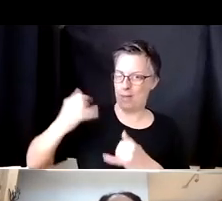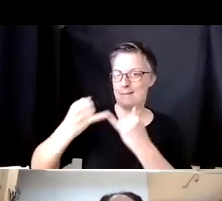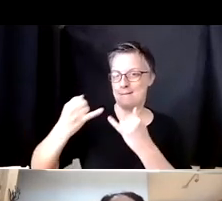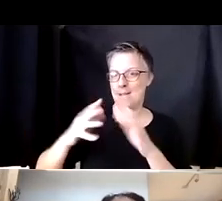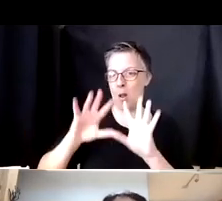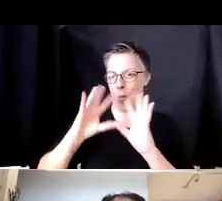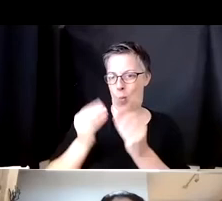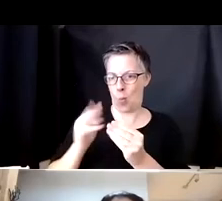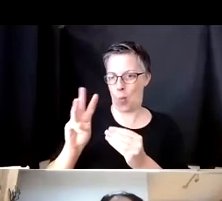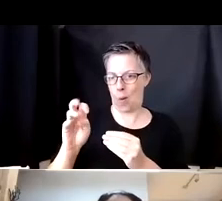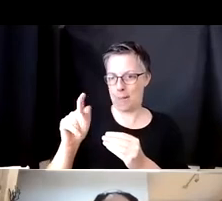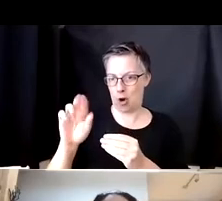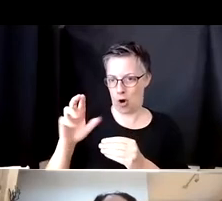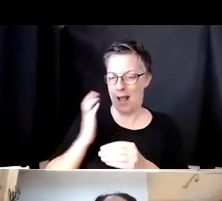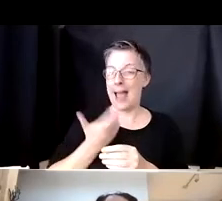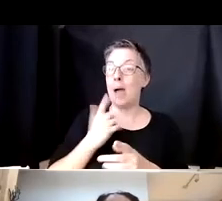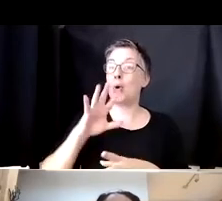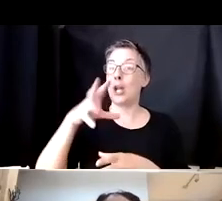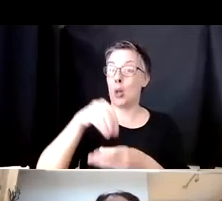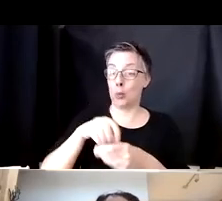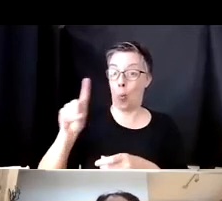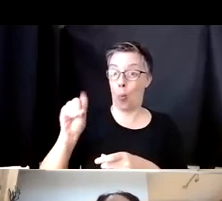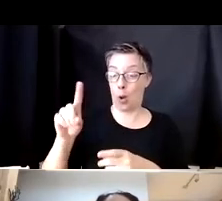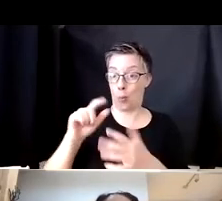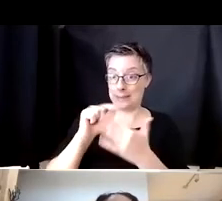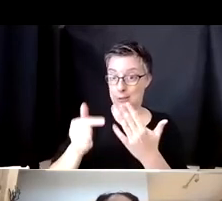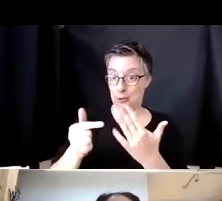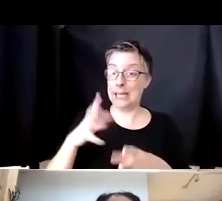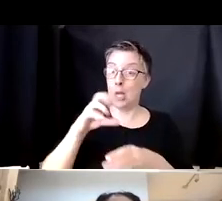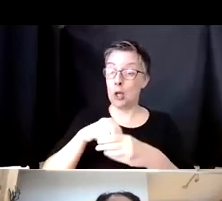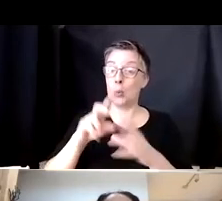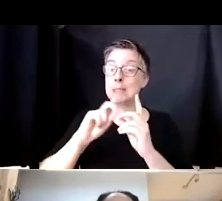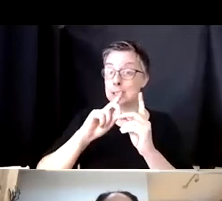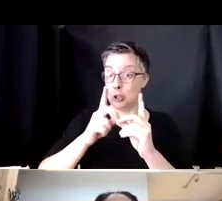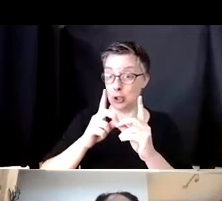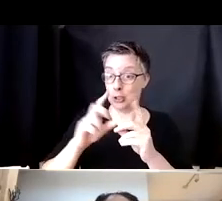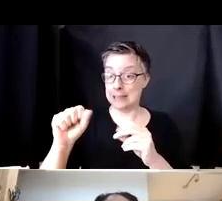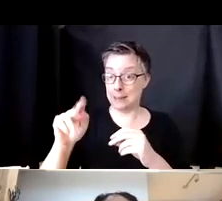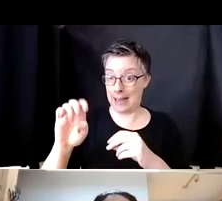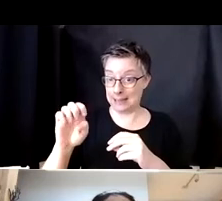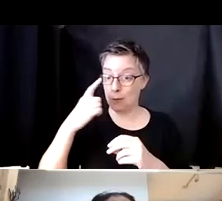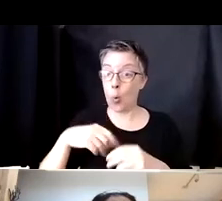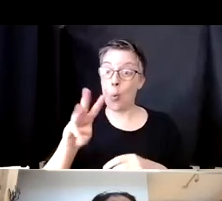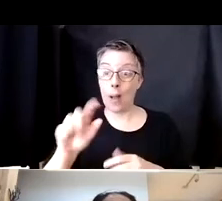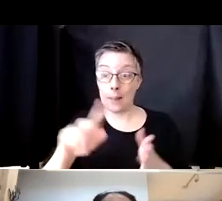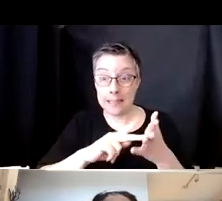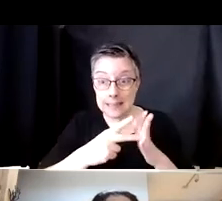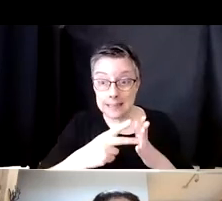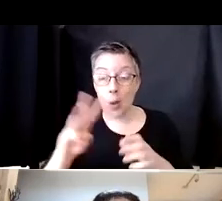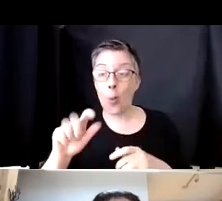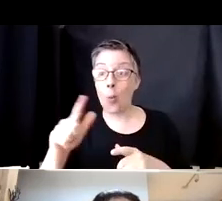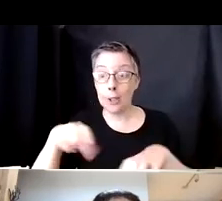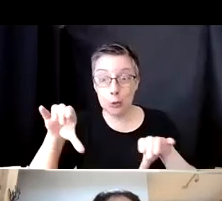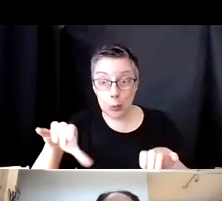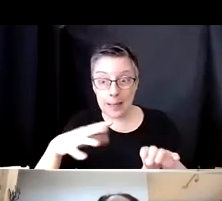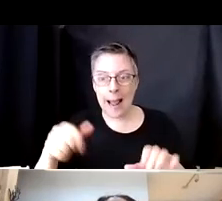Inclusion 101 series, Inclusive Digital Space for the Well-Meaning, Well-Doing, and the